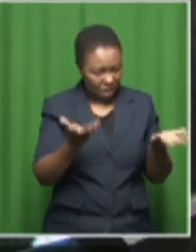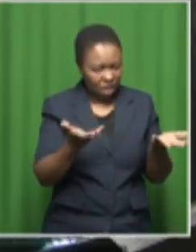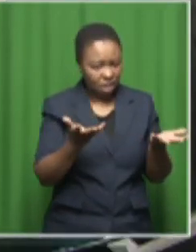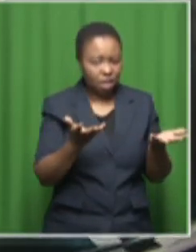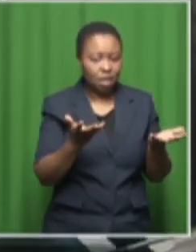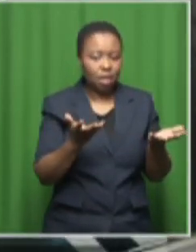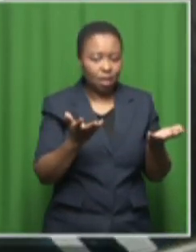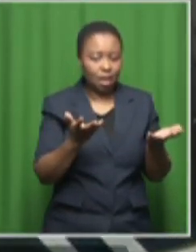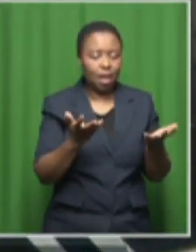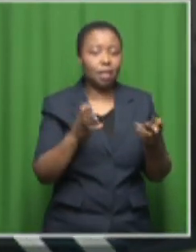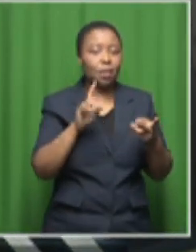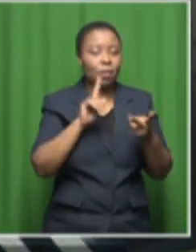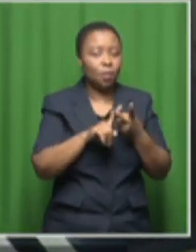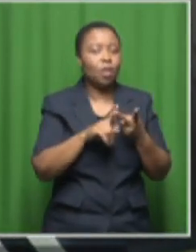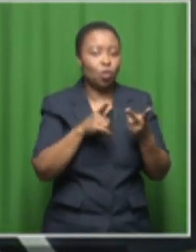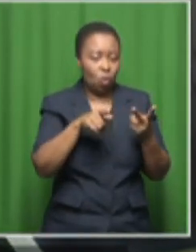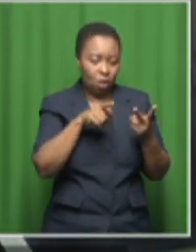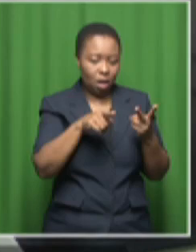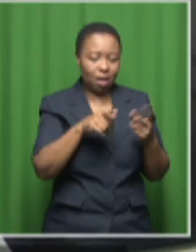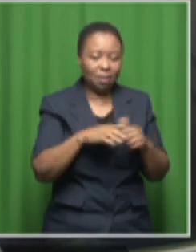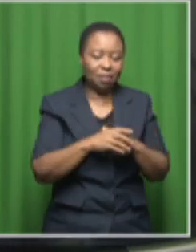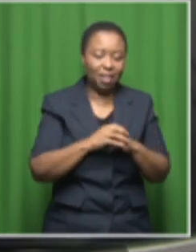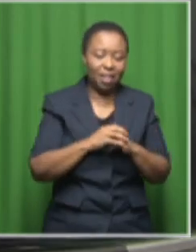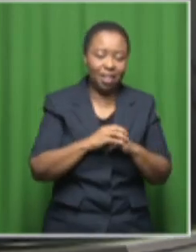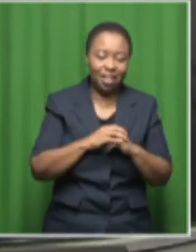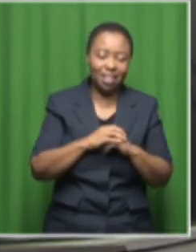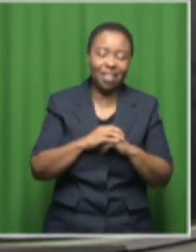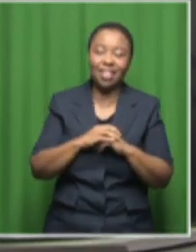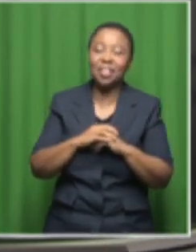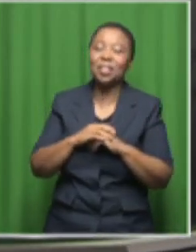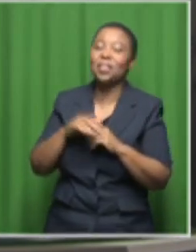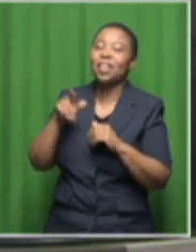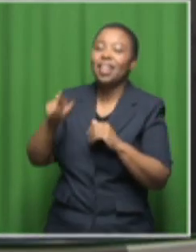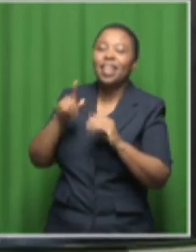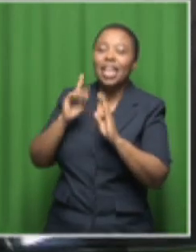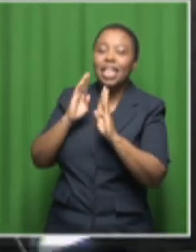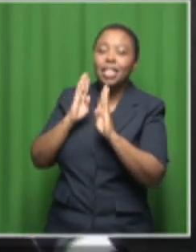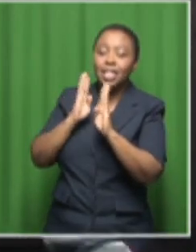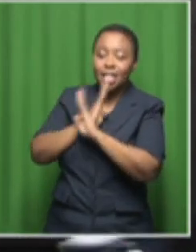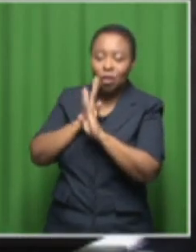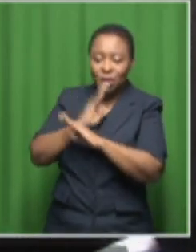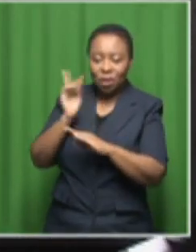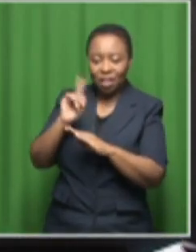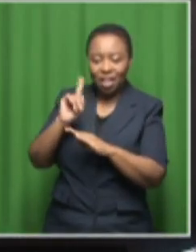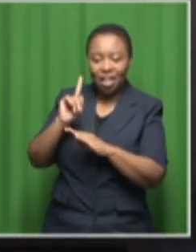still a long journey, if I might put it that way. What is the secret to a perfect dumpling?